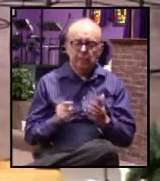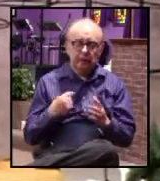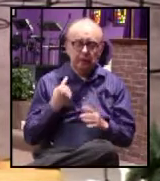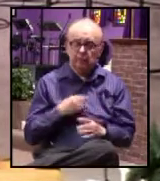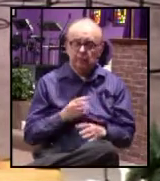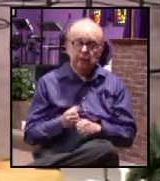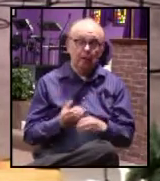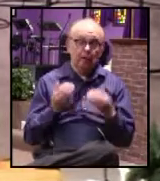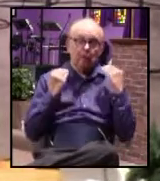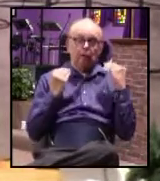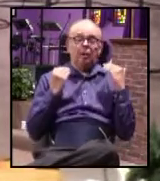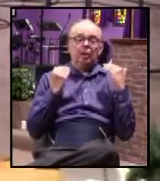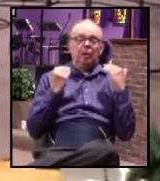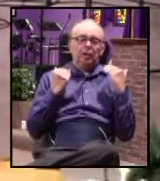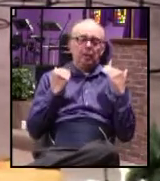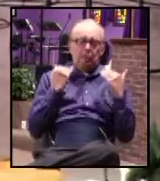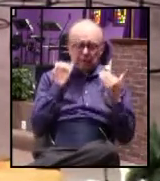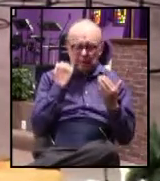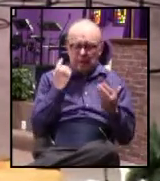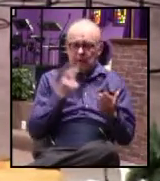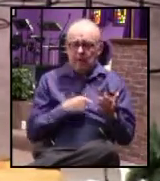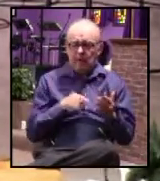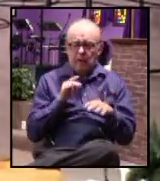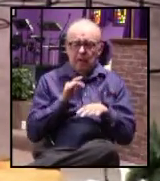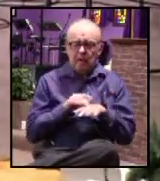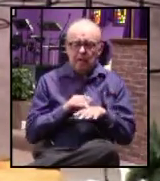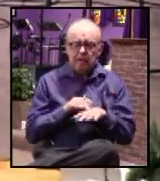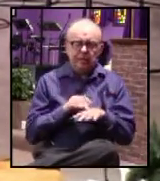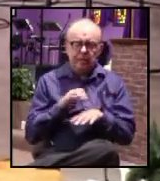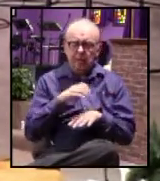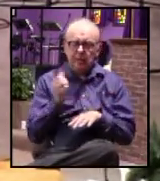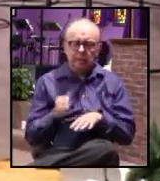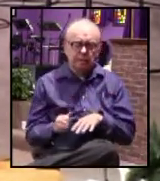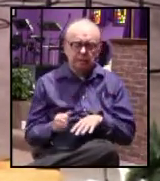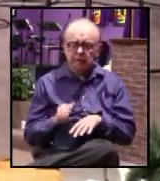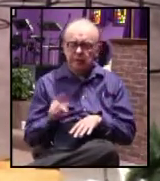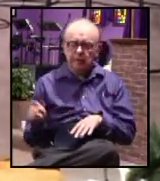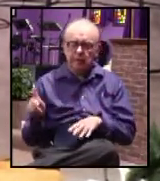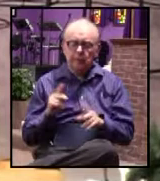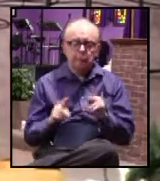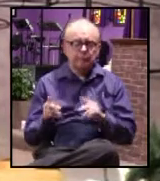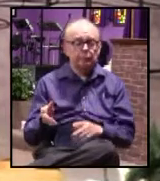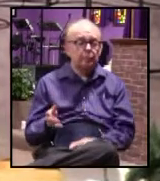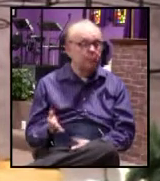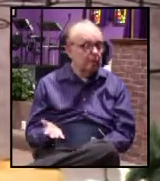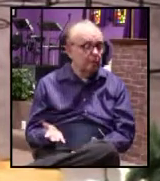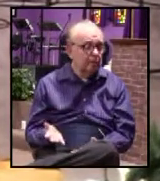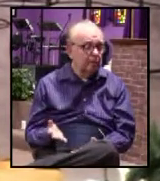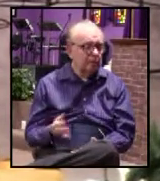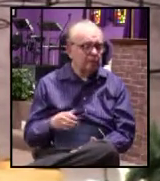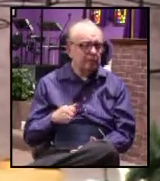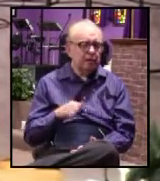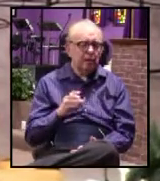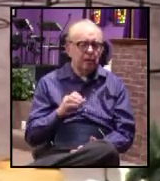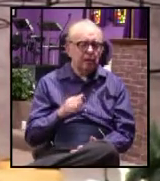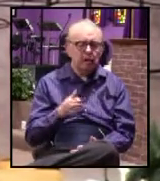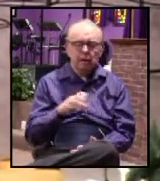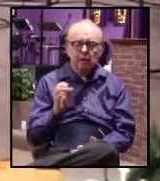overwhelmed. What if we could just reach 10% of those people? Just